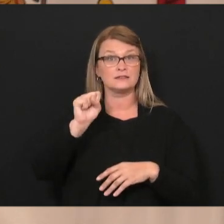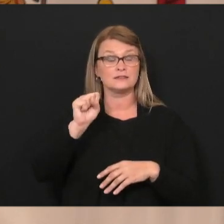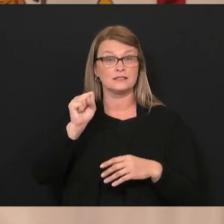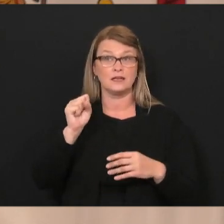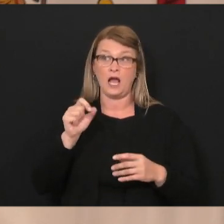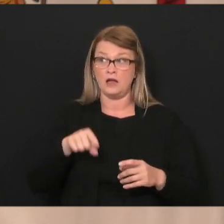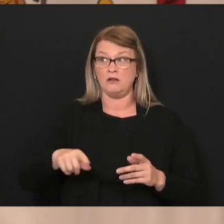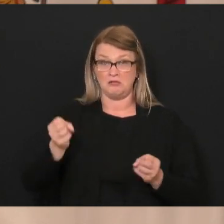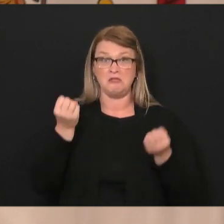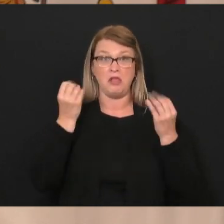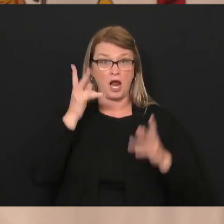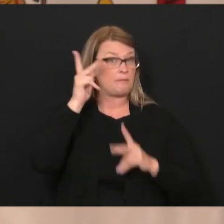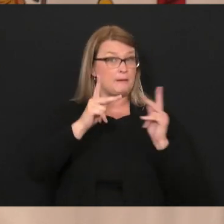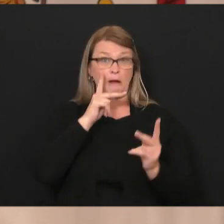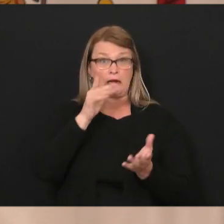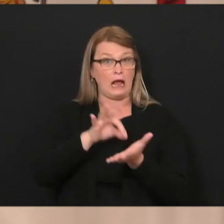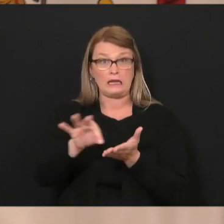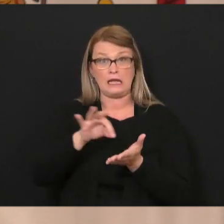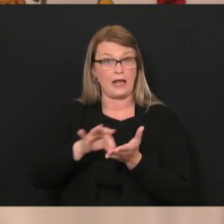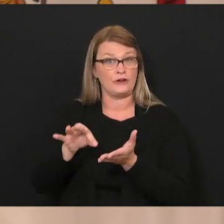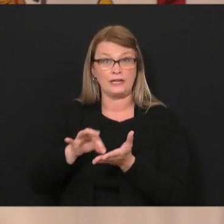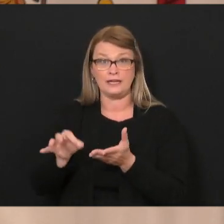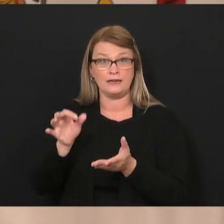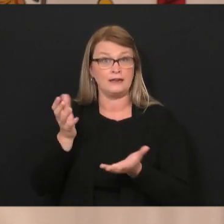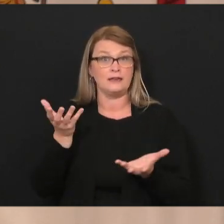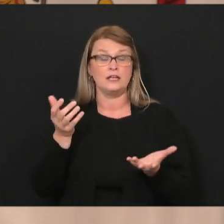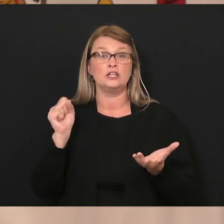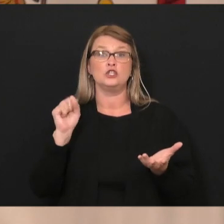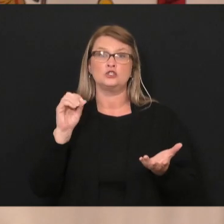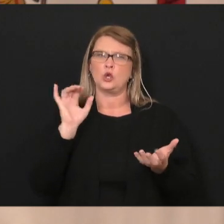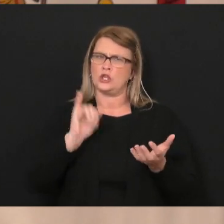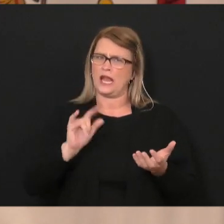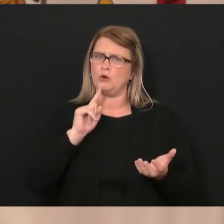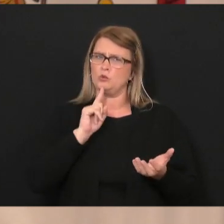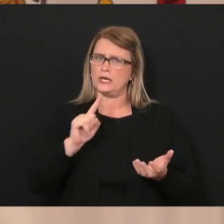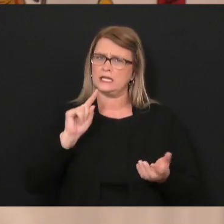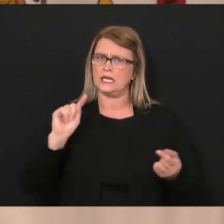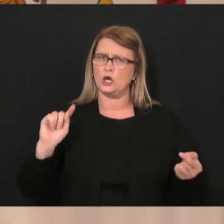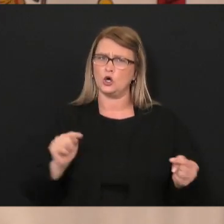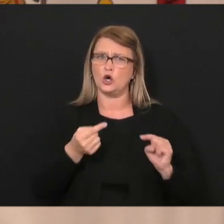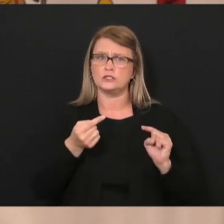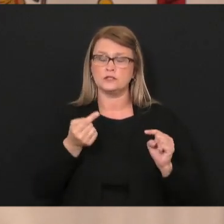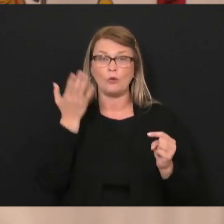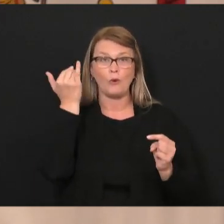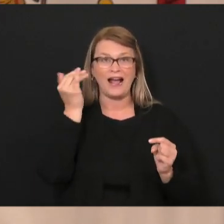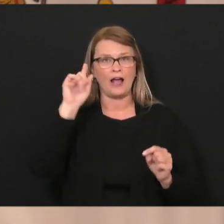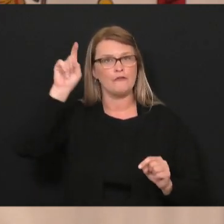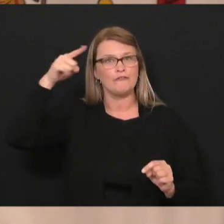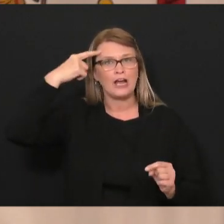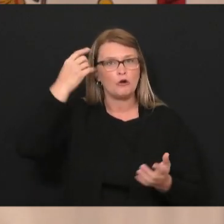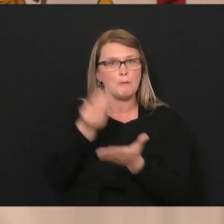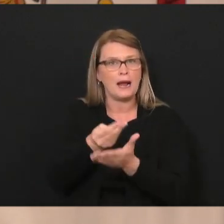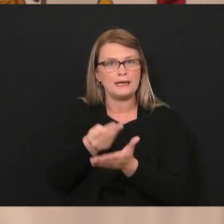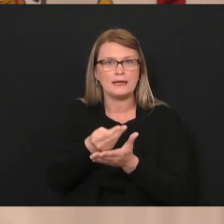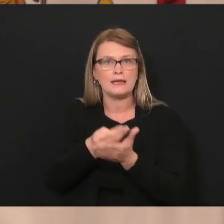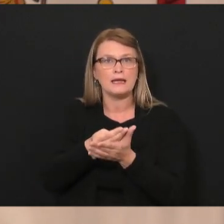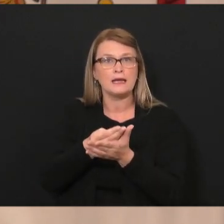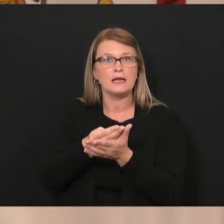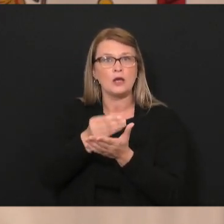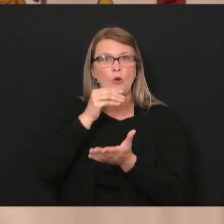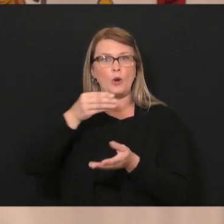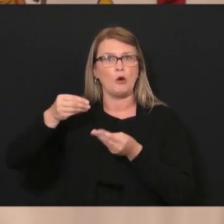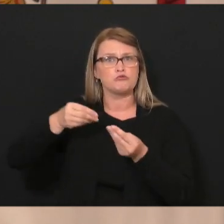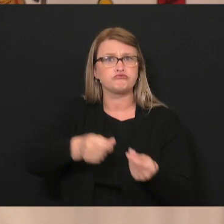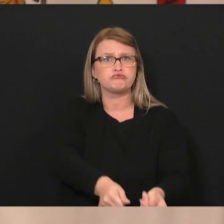counted. And for those that don't get counted, it really hurts because federal dollars in so many different ways can flow to